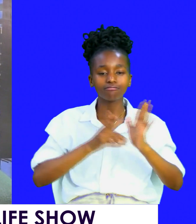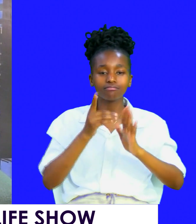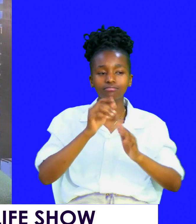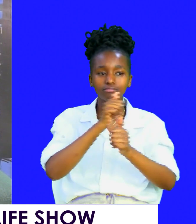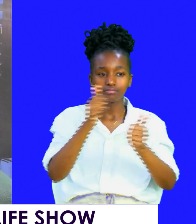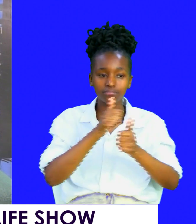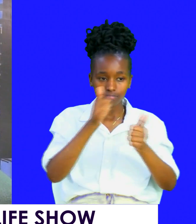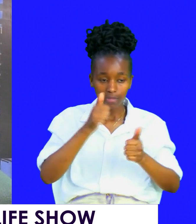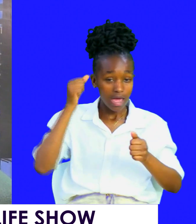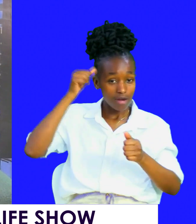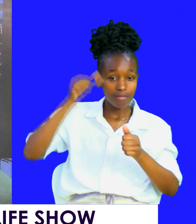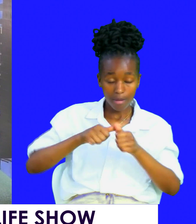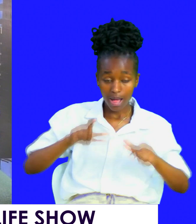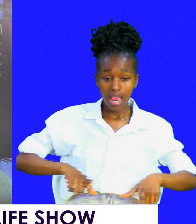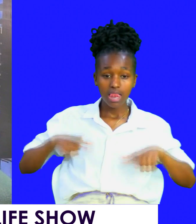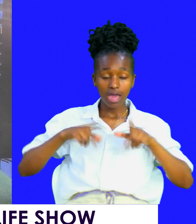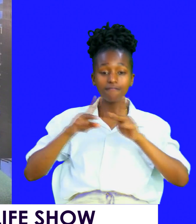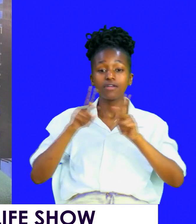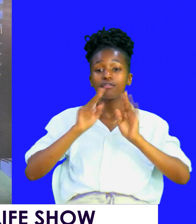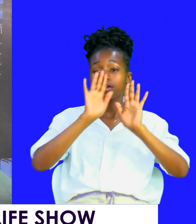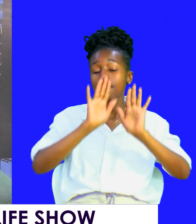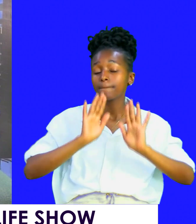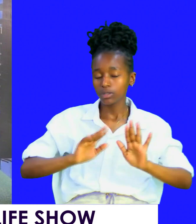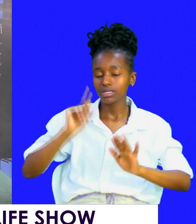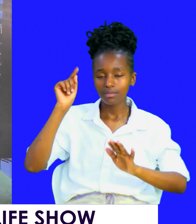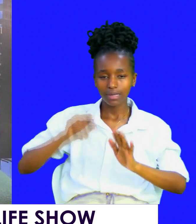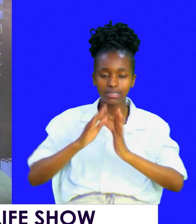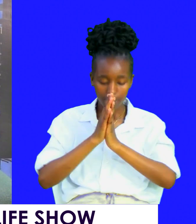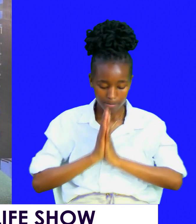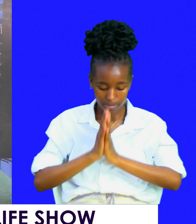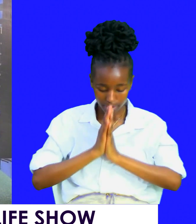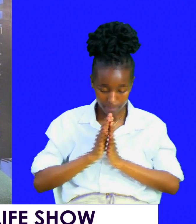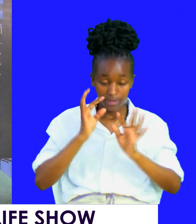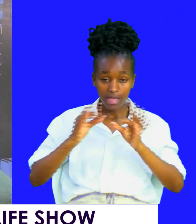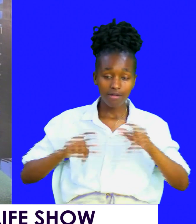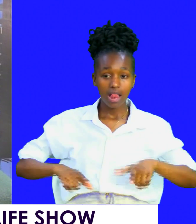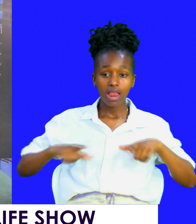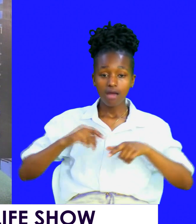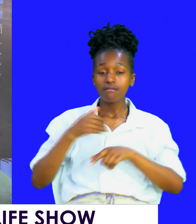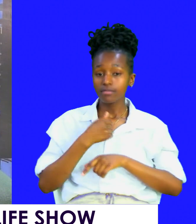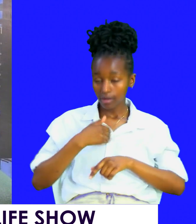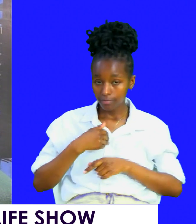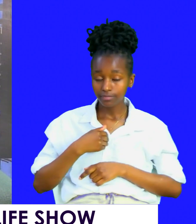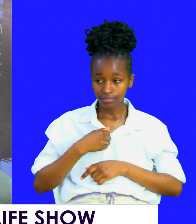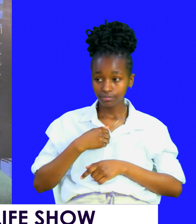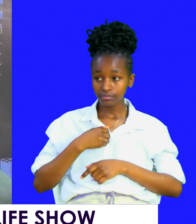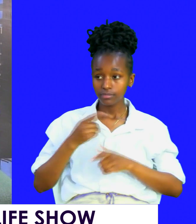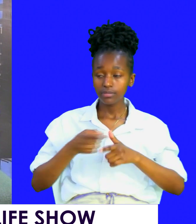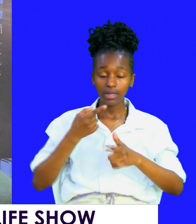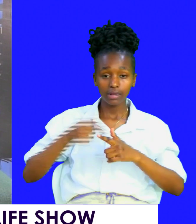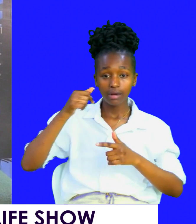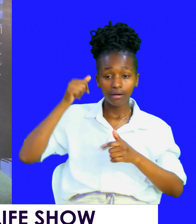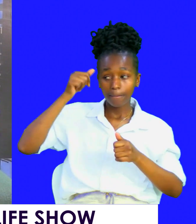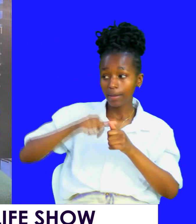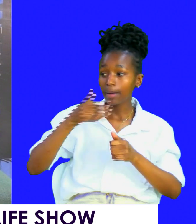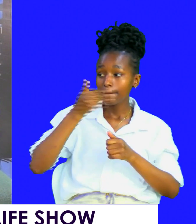fragile. Handle it with prayer. Because when you're alive, A live dog is better than a dead